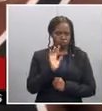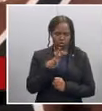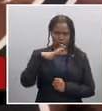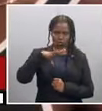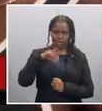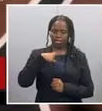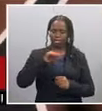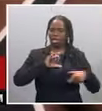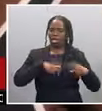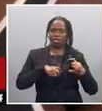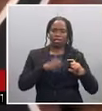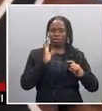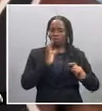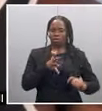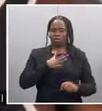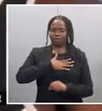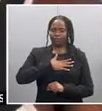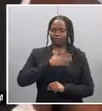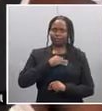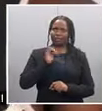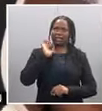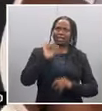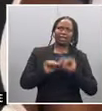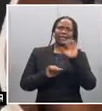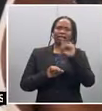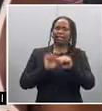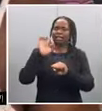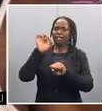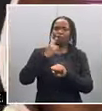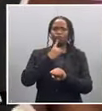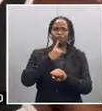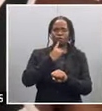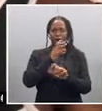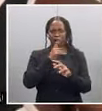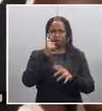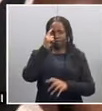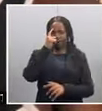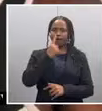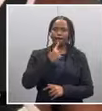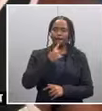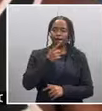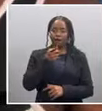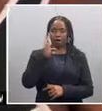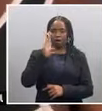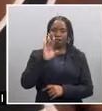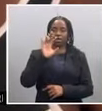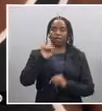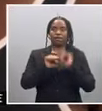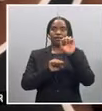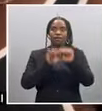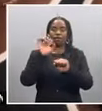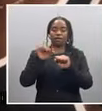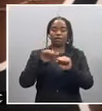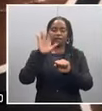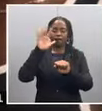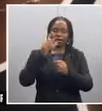It would have broken my heart. I ran. I thought of ways to rescue him. Thank God I climbed up to the fifth floor and